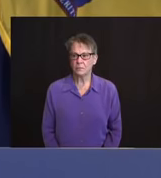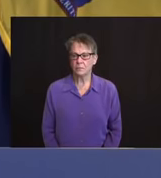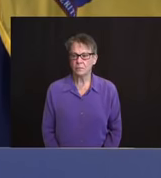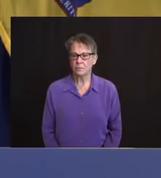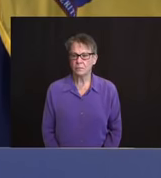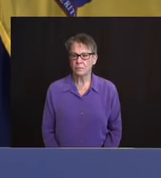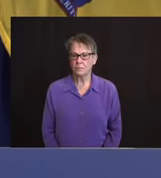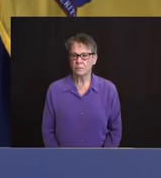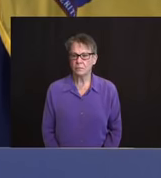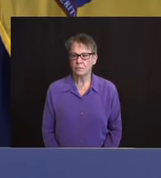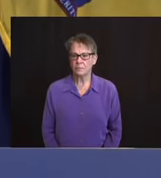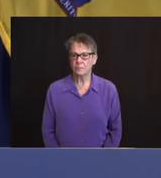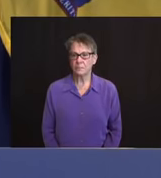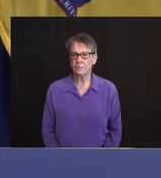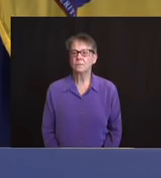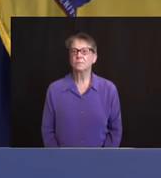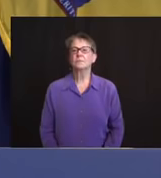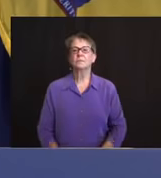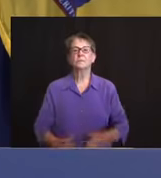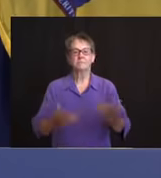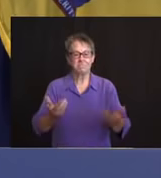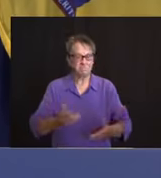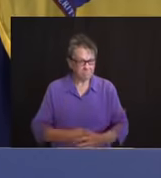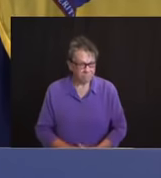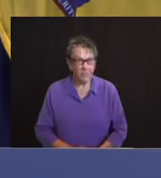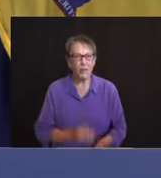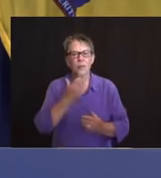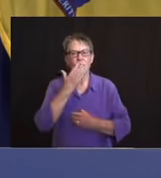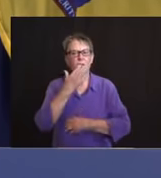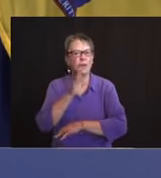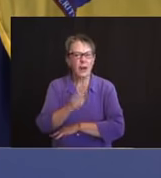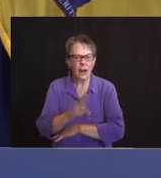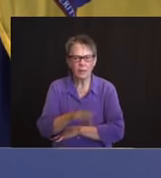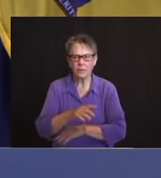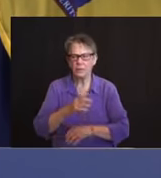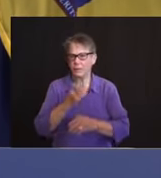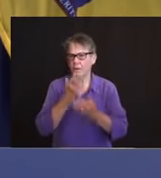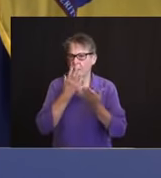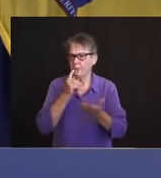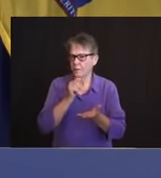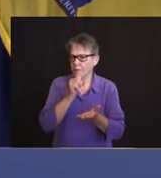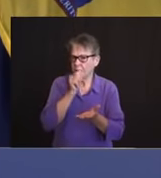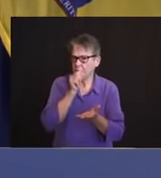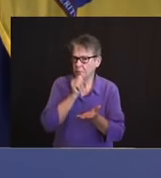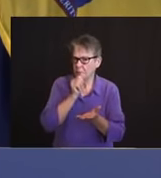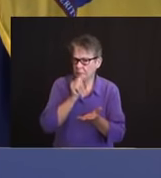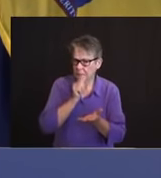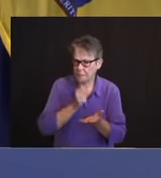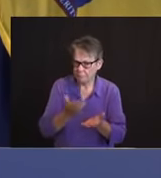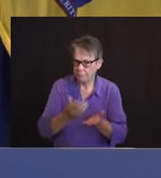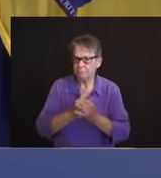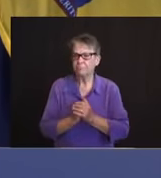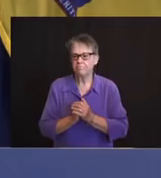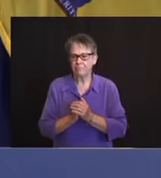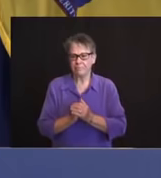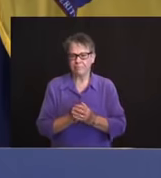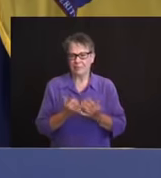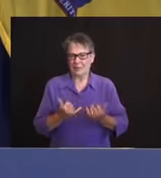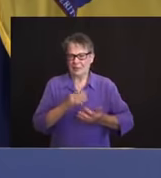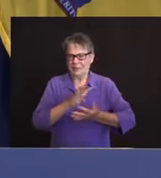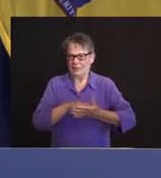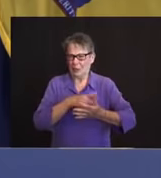Good afternoon, everyone. Thank you for your patience as we predicted our schedule was going to be a little bit jumbled today, so I appreciate